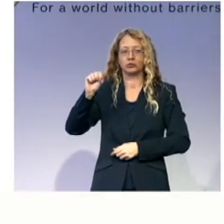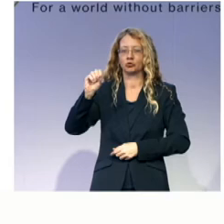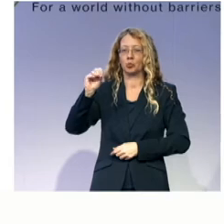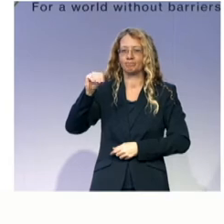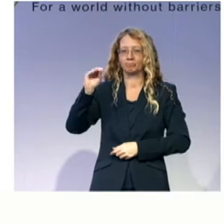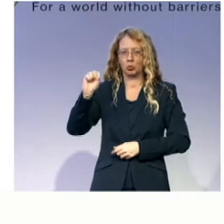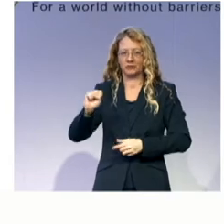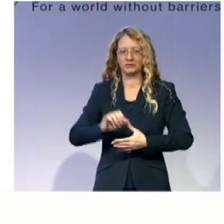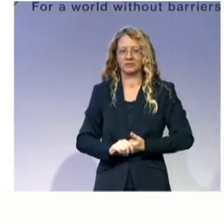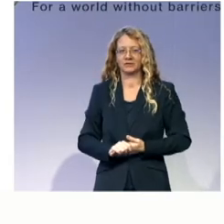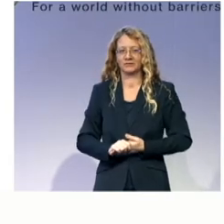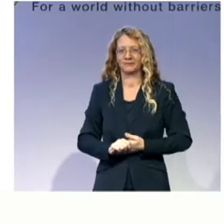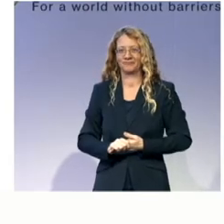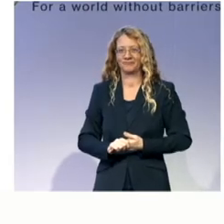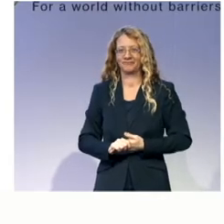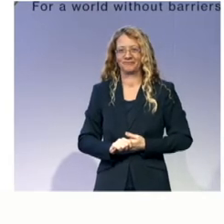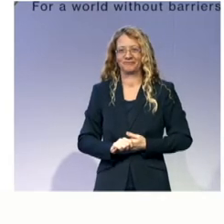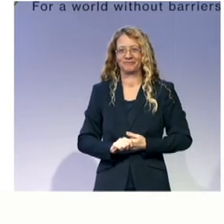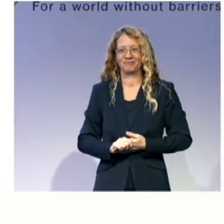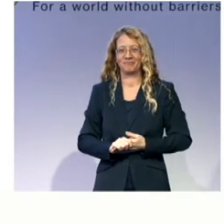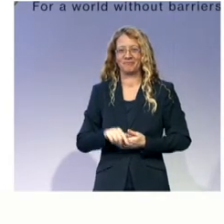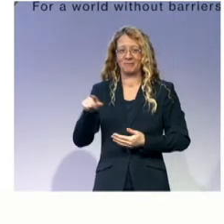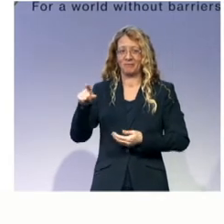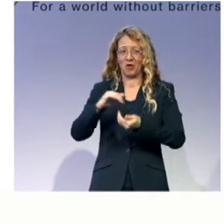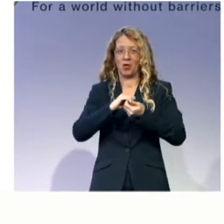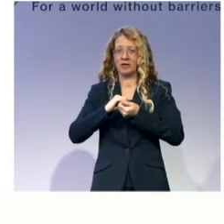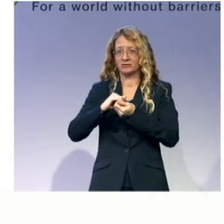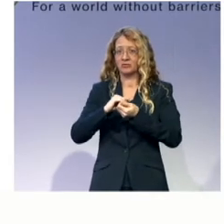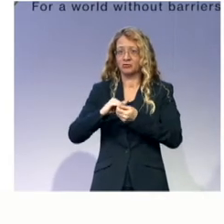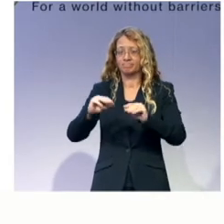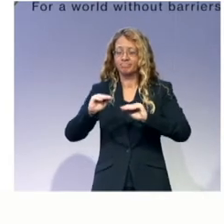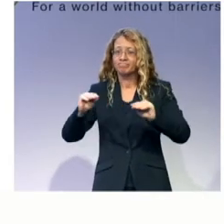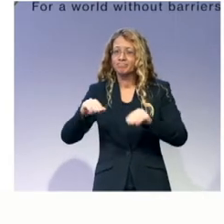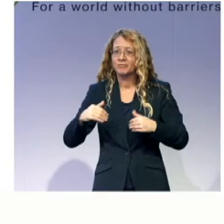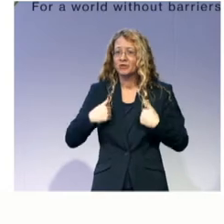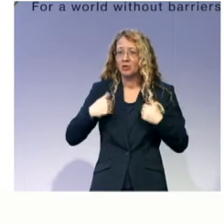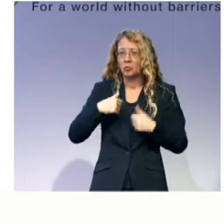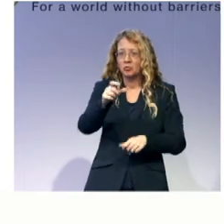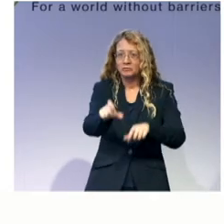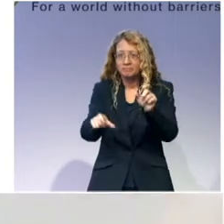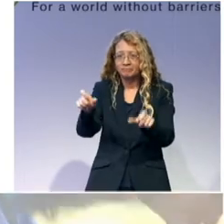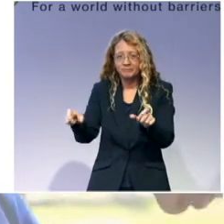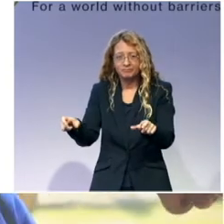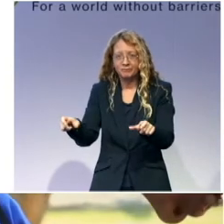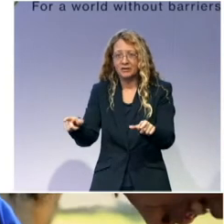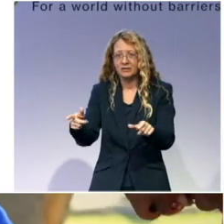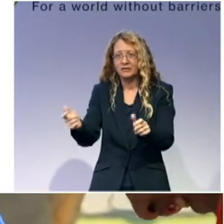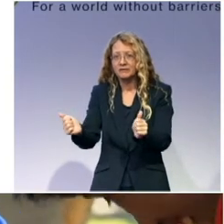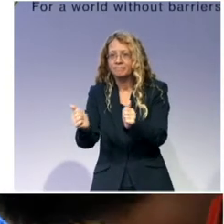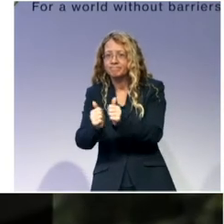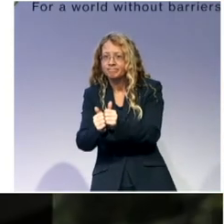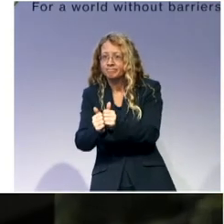Unidos trains young volunteers as allies to accompany people with disabilities to take part in